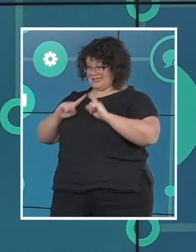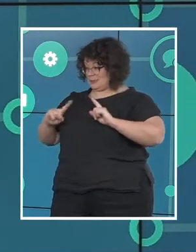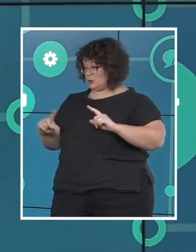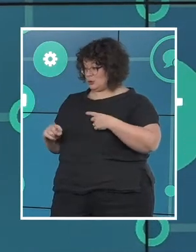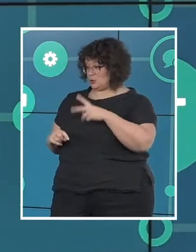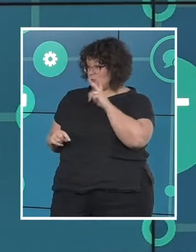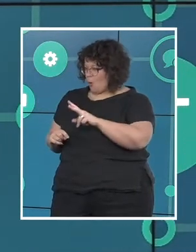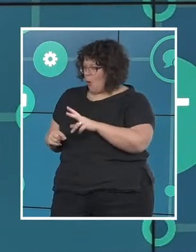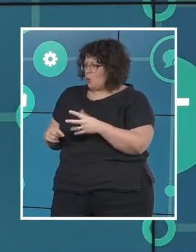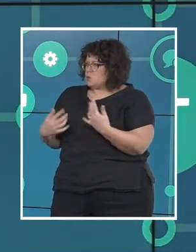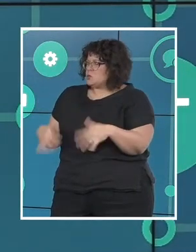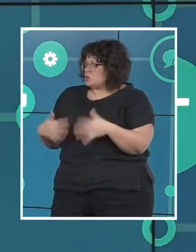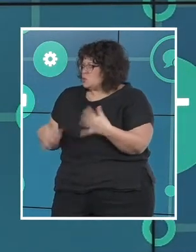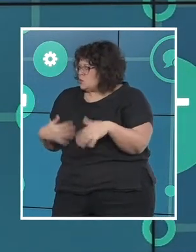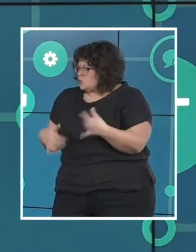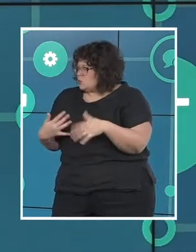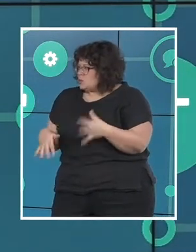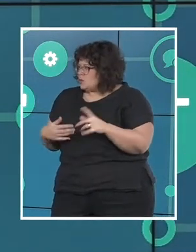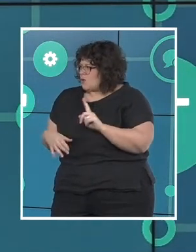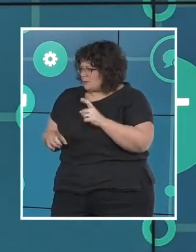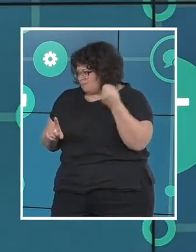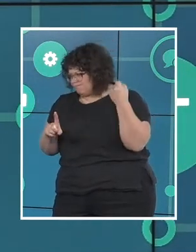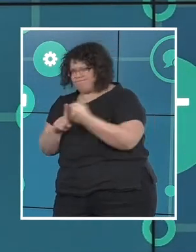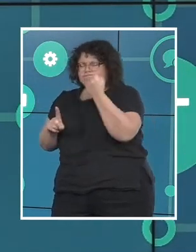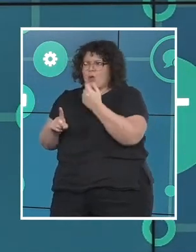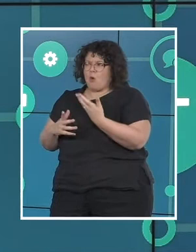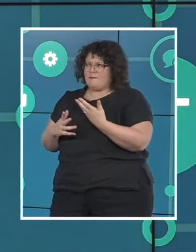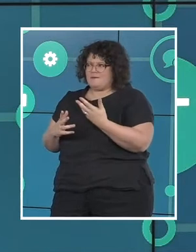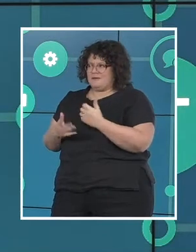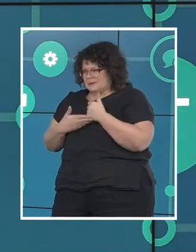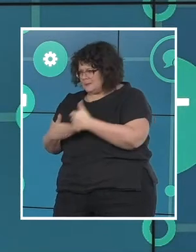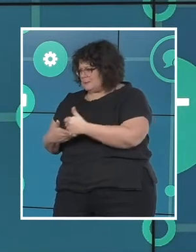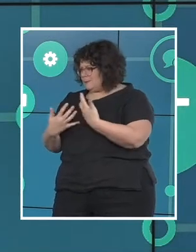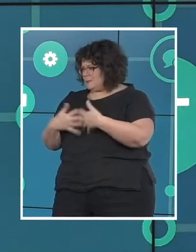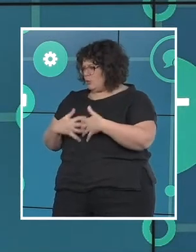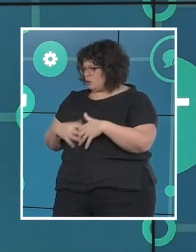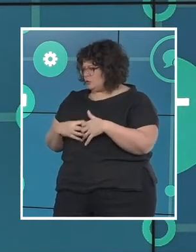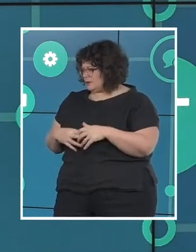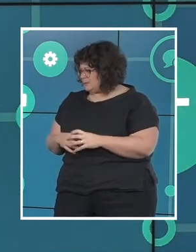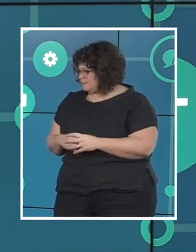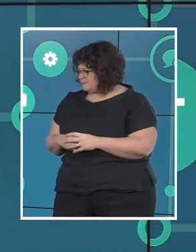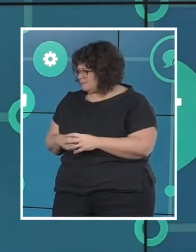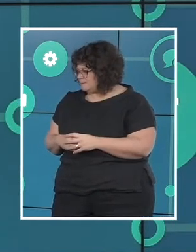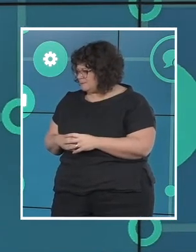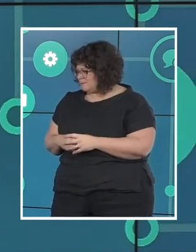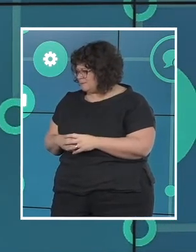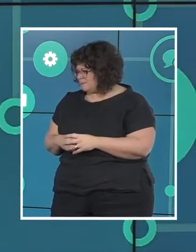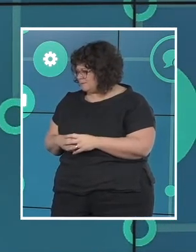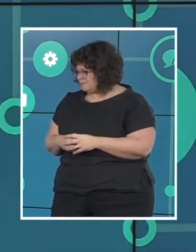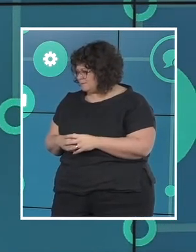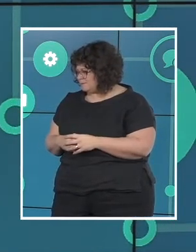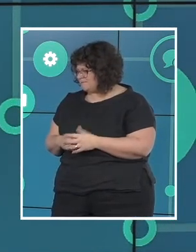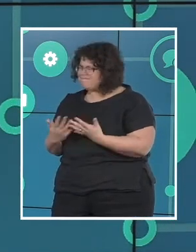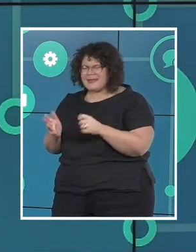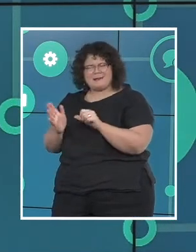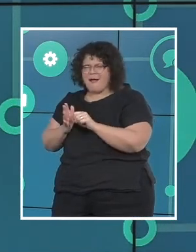to reenact the smiles on my students' faces when I gave them a communication device for the first time.